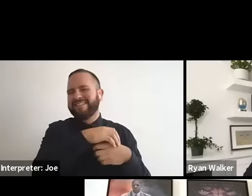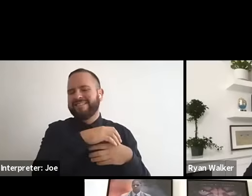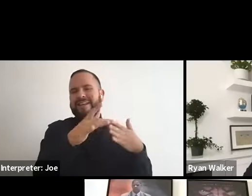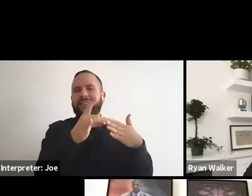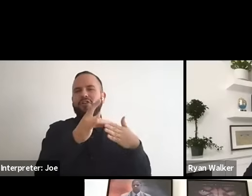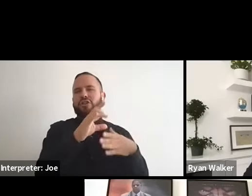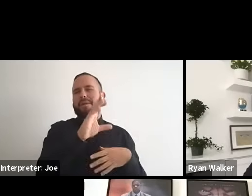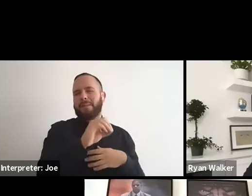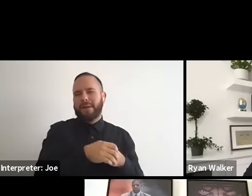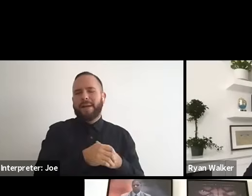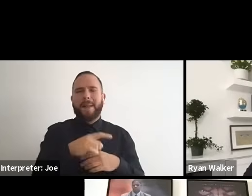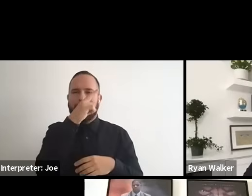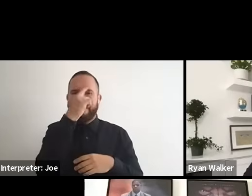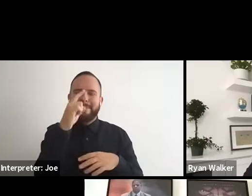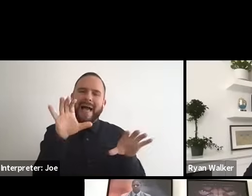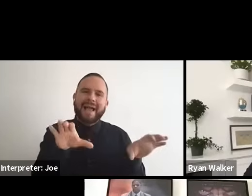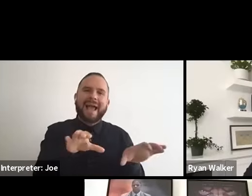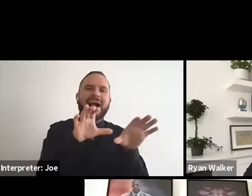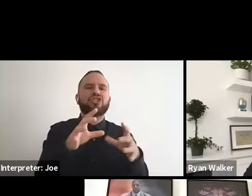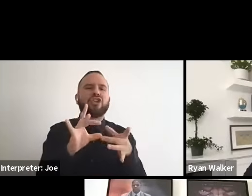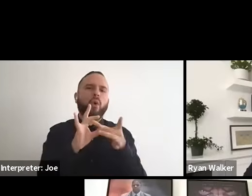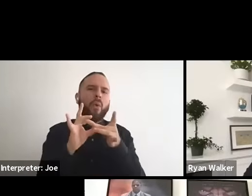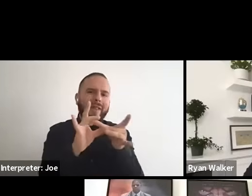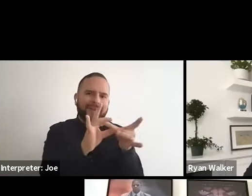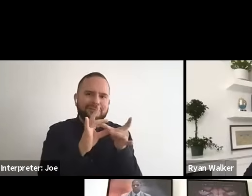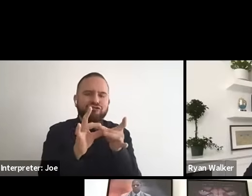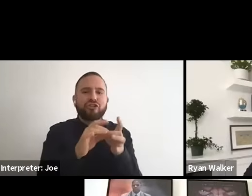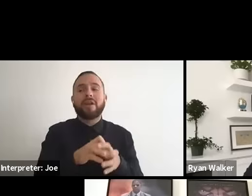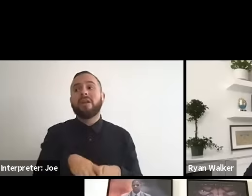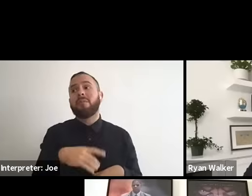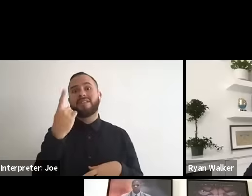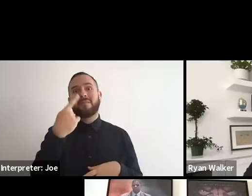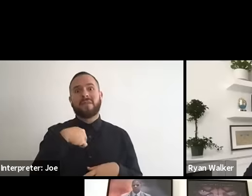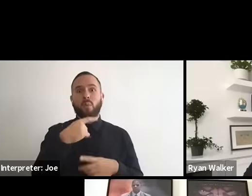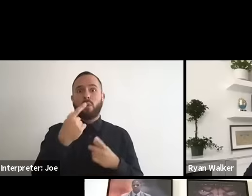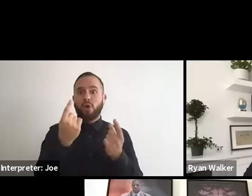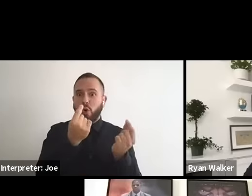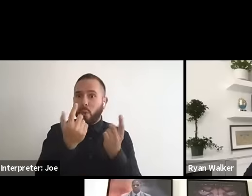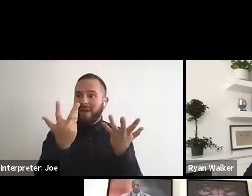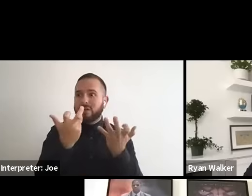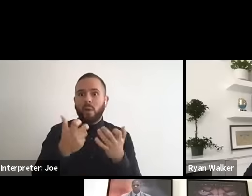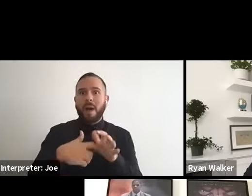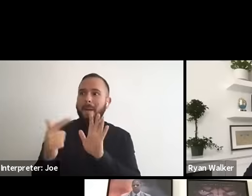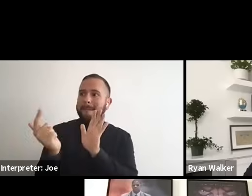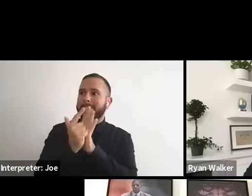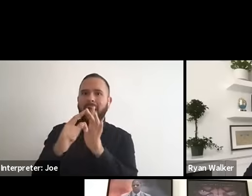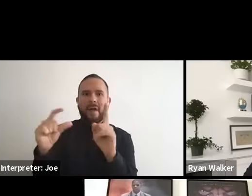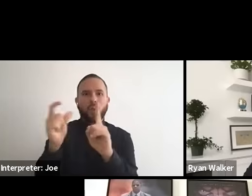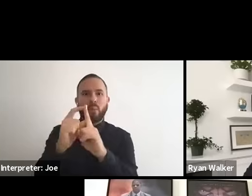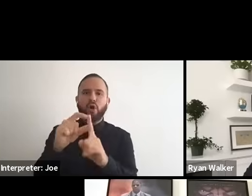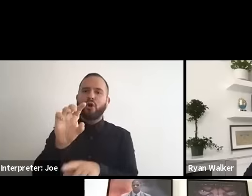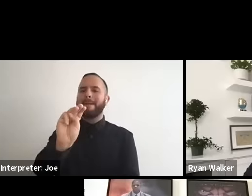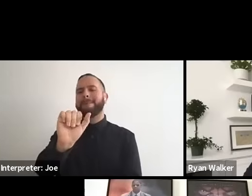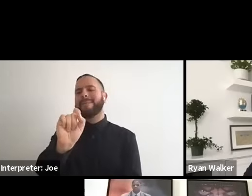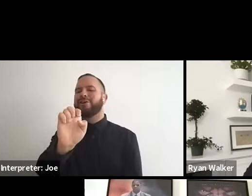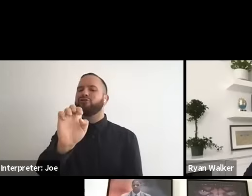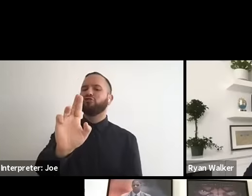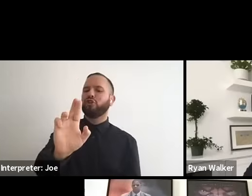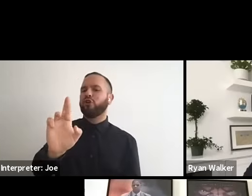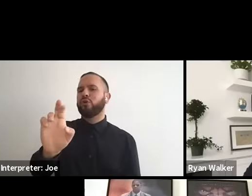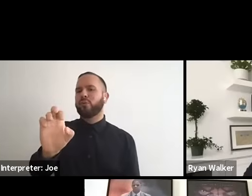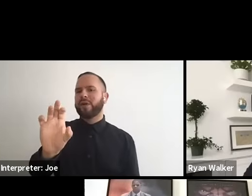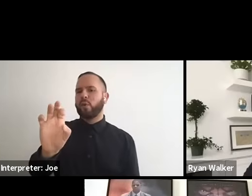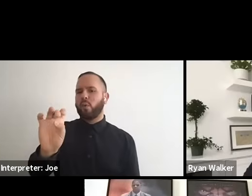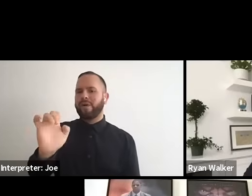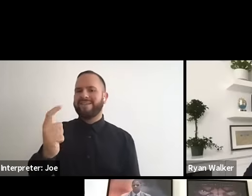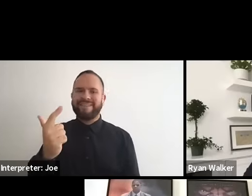Coalition. And one of the things that we're doing is making a call to the industry to ban the words master recording, which is based in